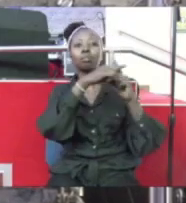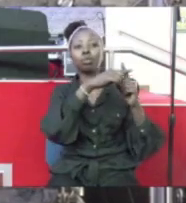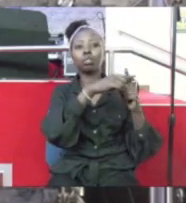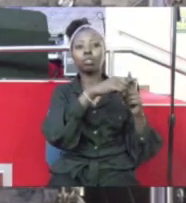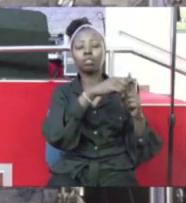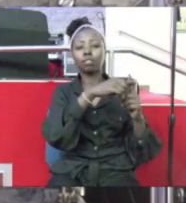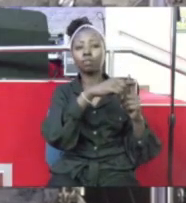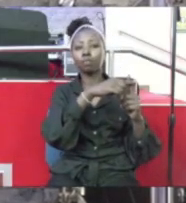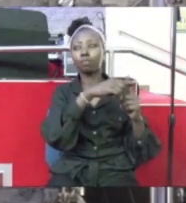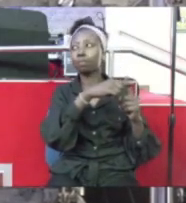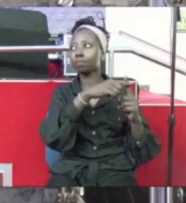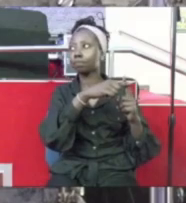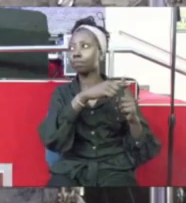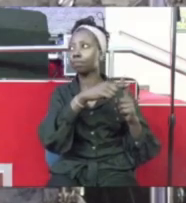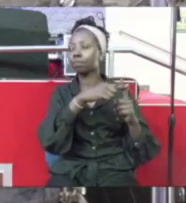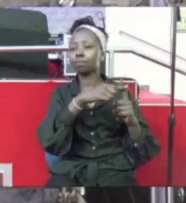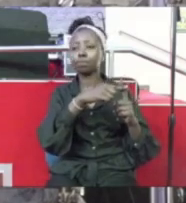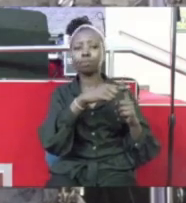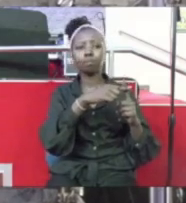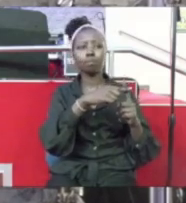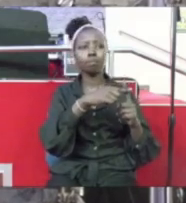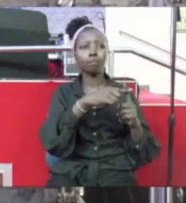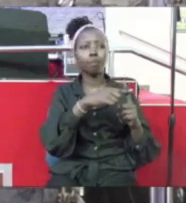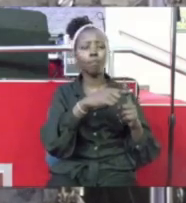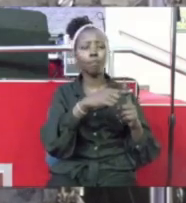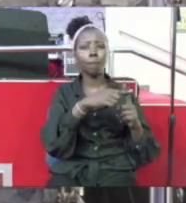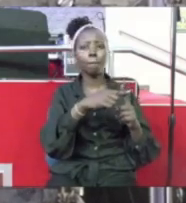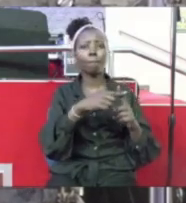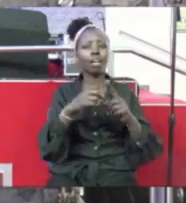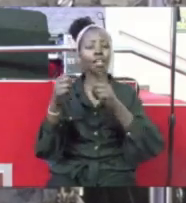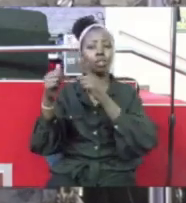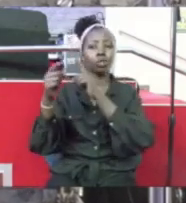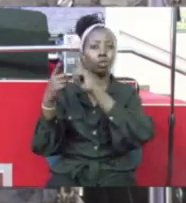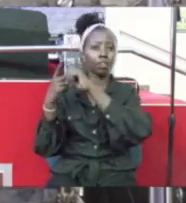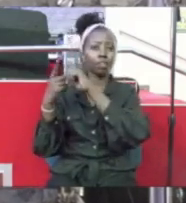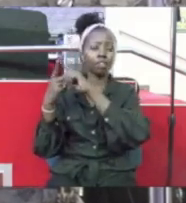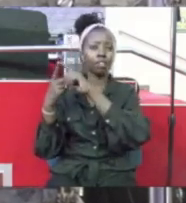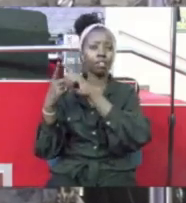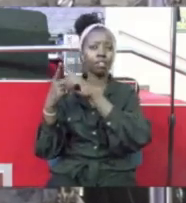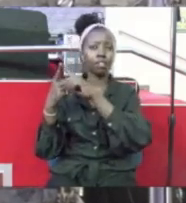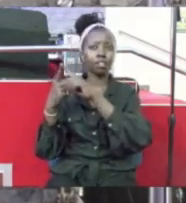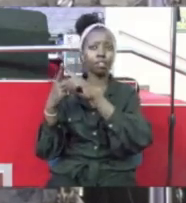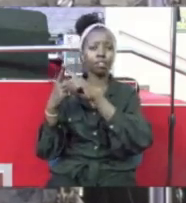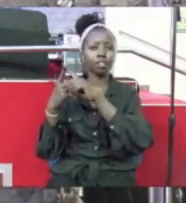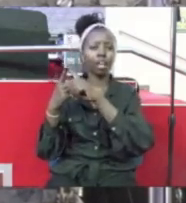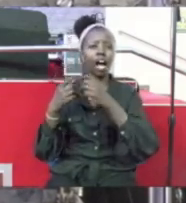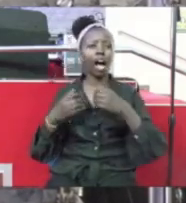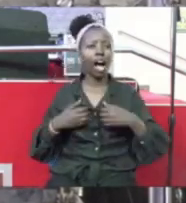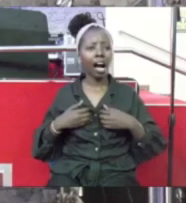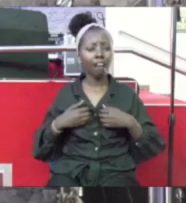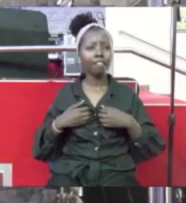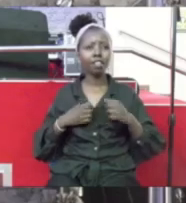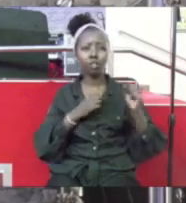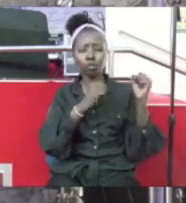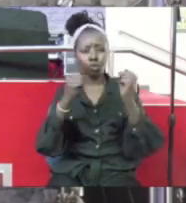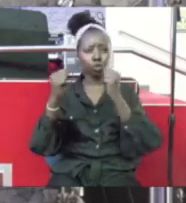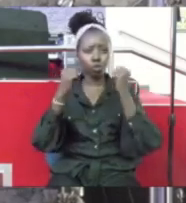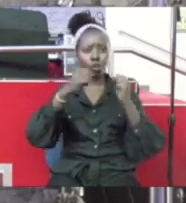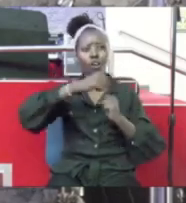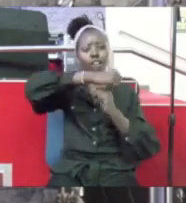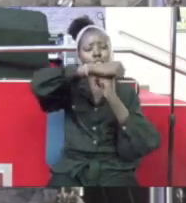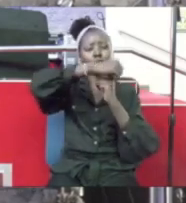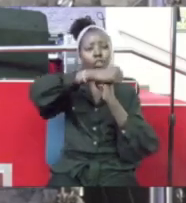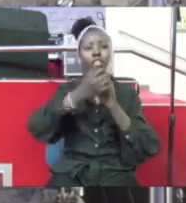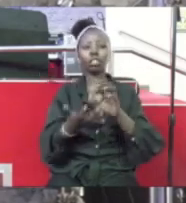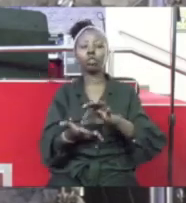wetu na wengine kwa njia ambayo ni nzuri. So the first thing is we can laying a strong foundation. Na hivyo jambo la kwanza ni kuweka